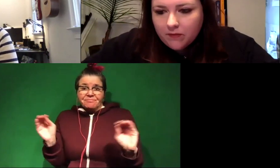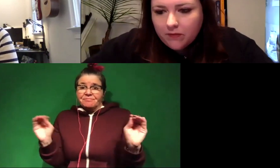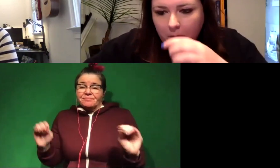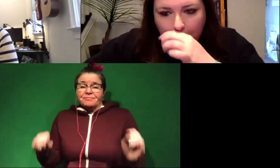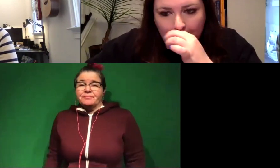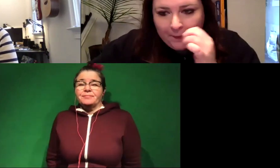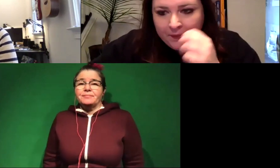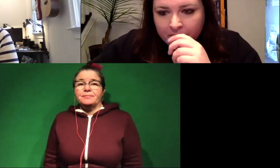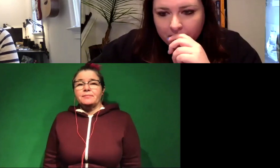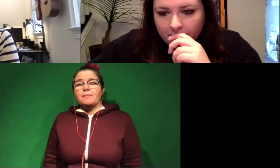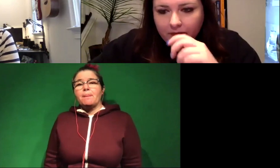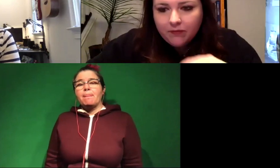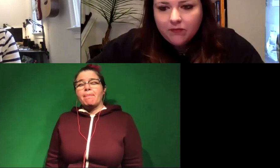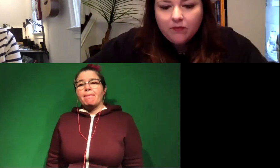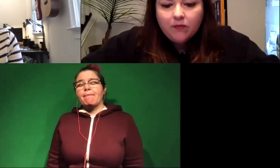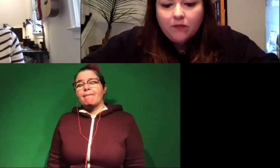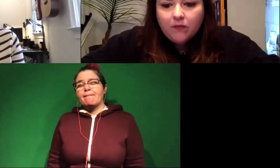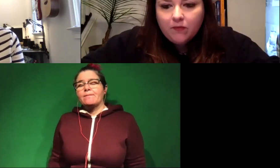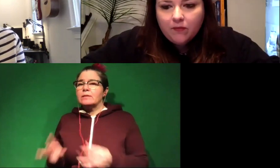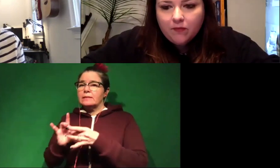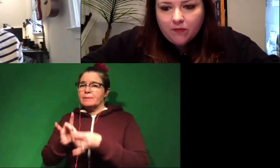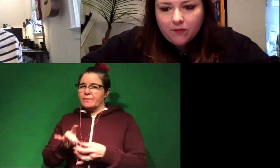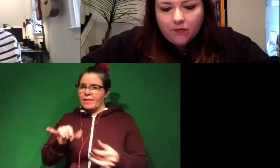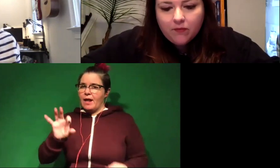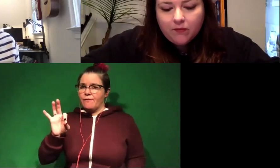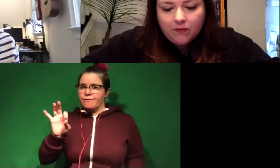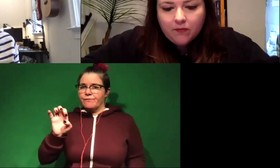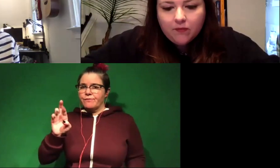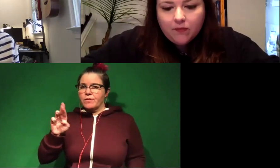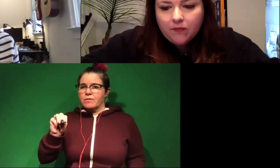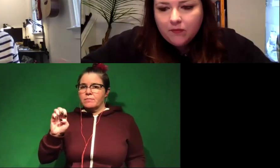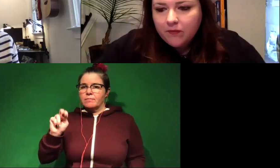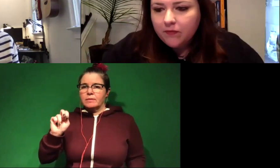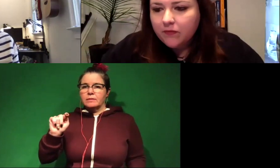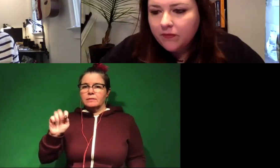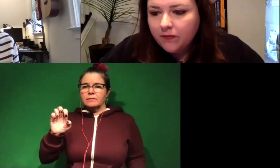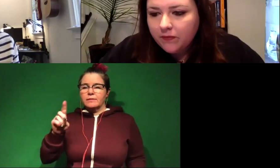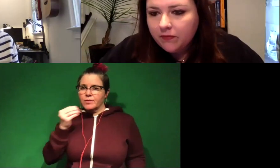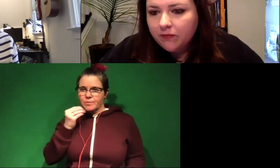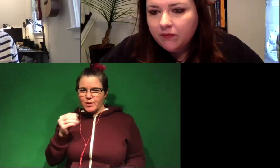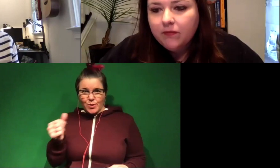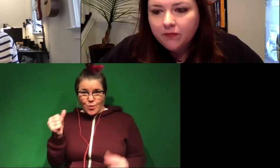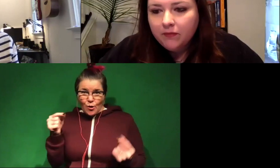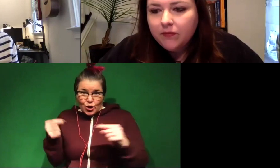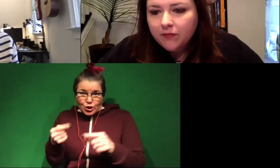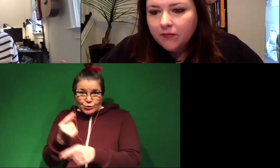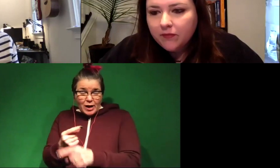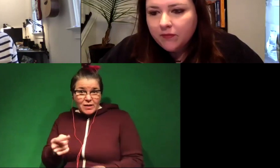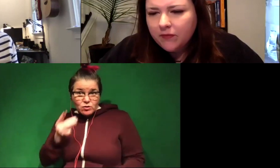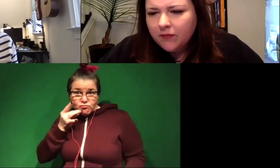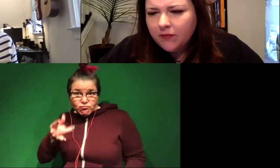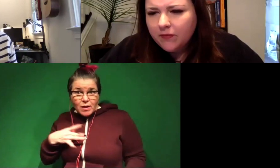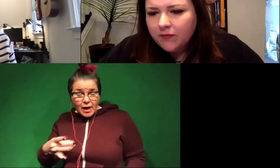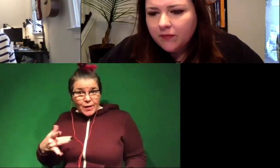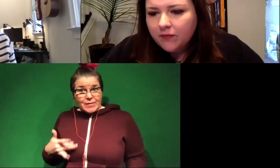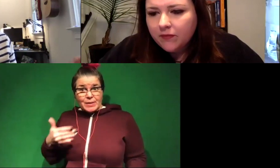fermented food that has actually showed a real readout in health. That being said, there's no harm in it, right? And if it tastes good to you and it makes you feel